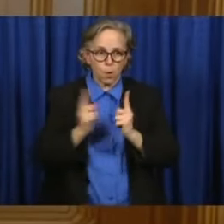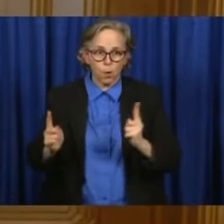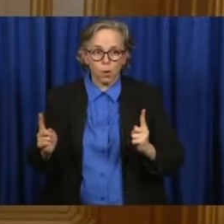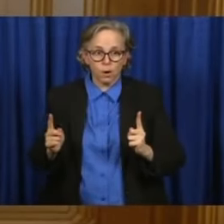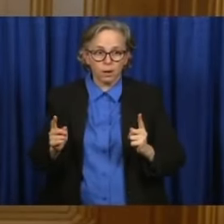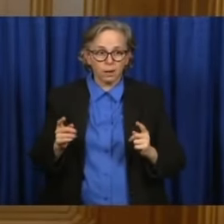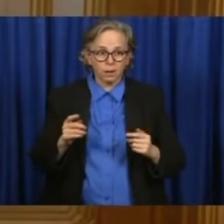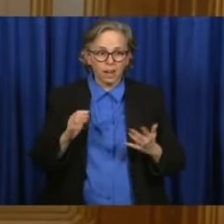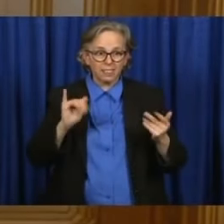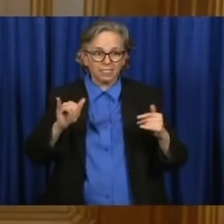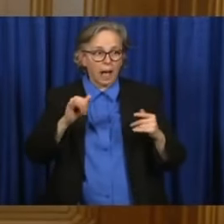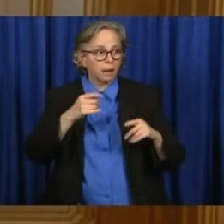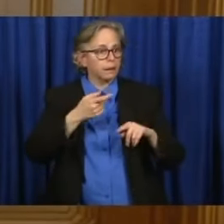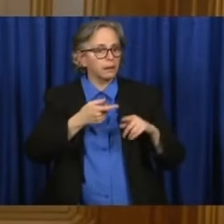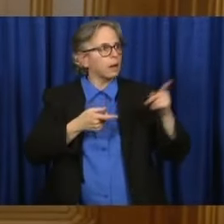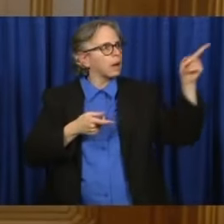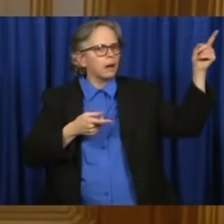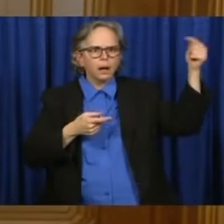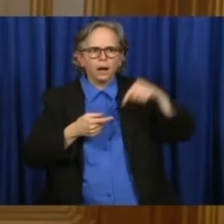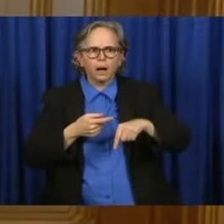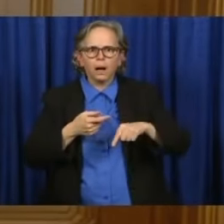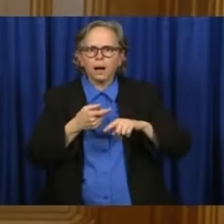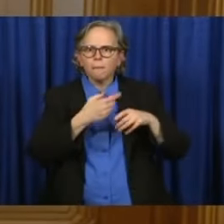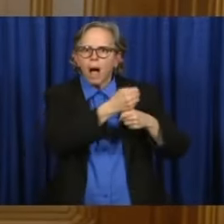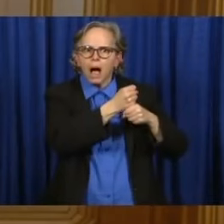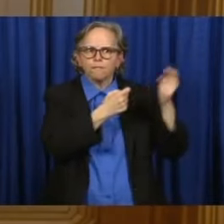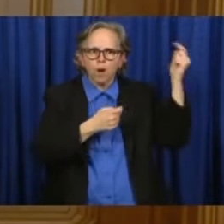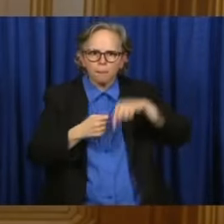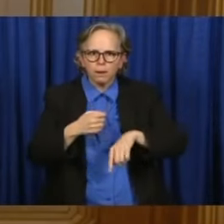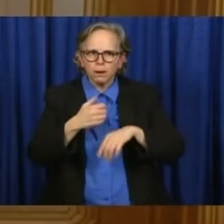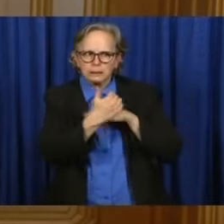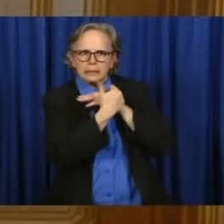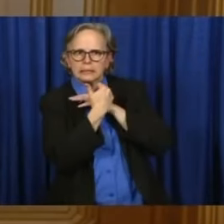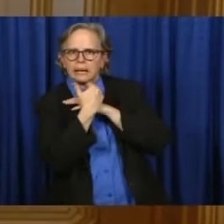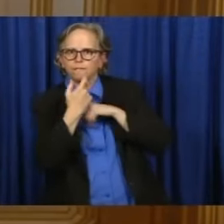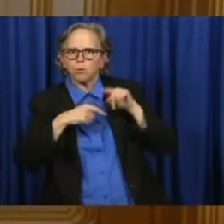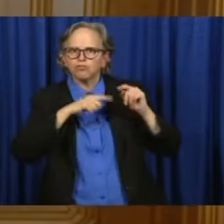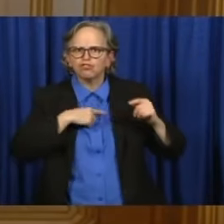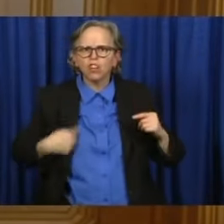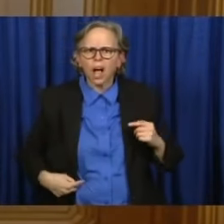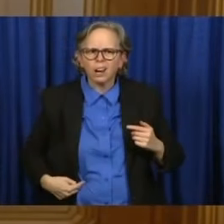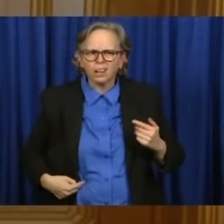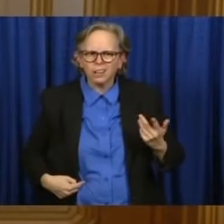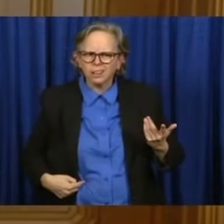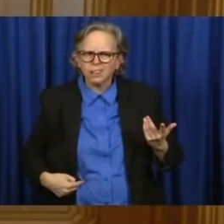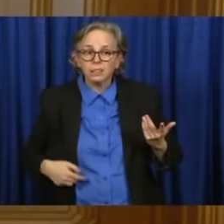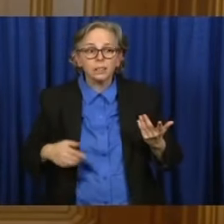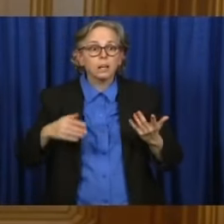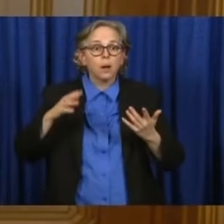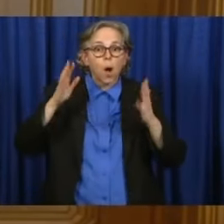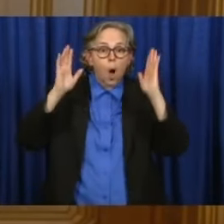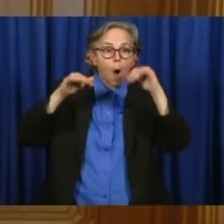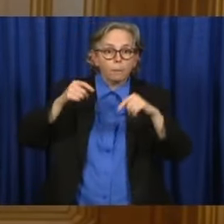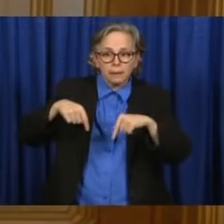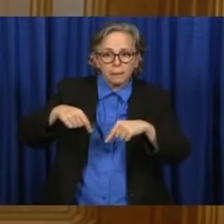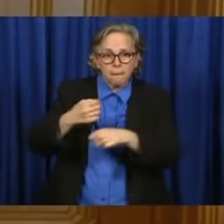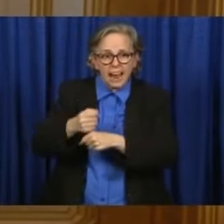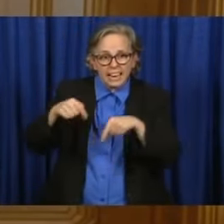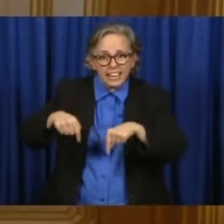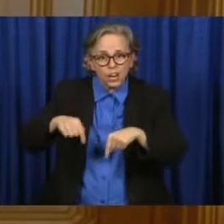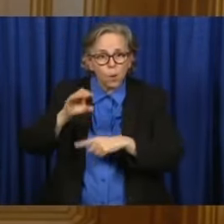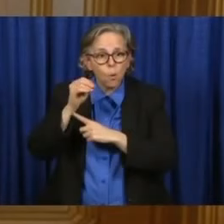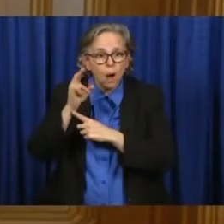and they're making stuff, and it's coming. Some of it, we hope, will be coming from Ohio manufacturers who are